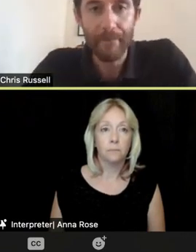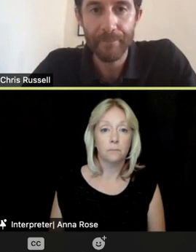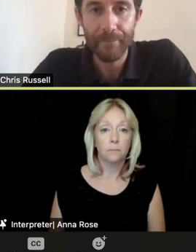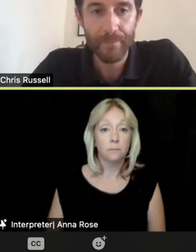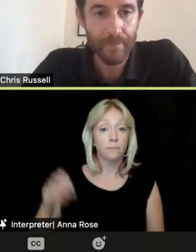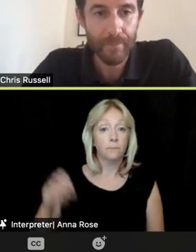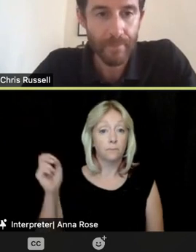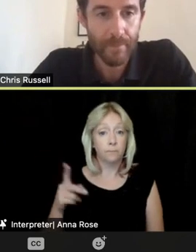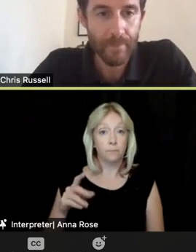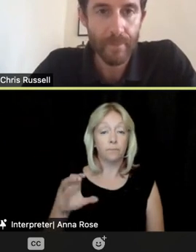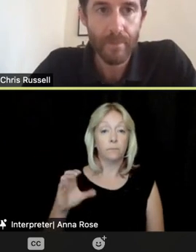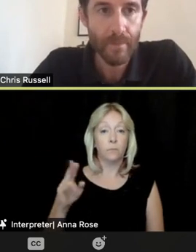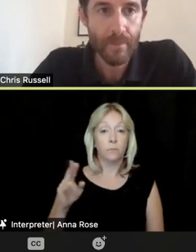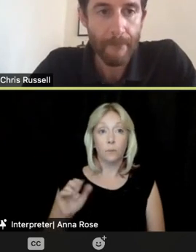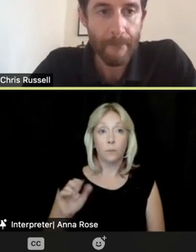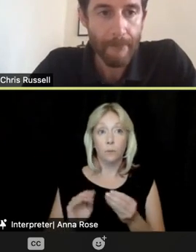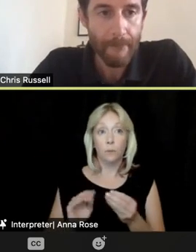Okay.